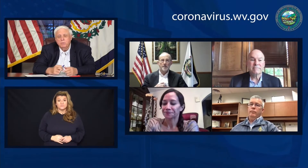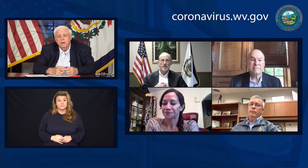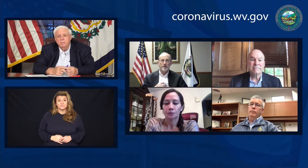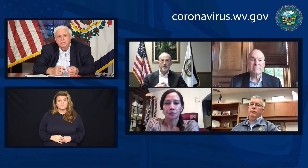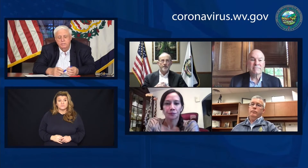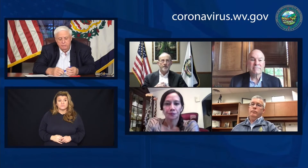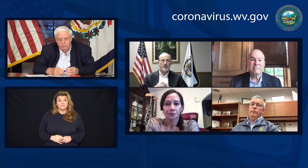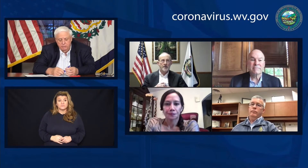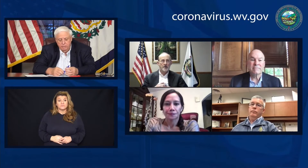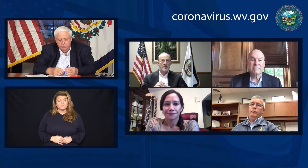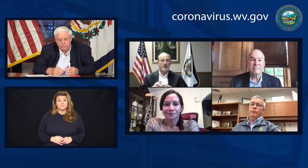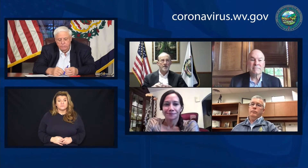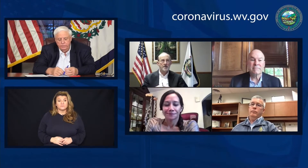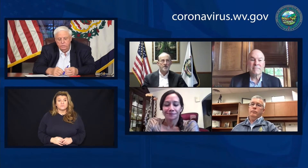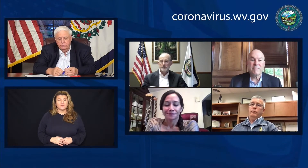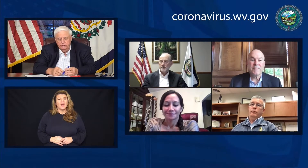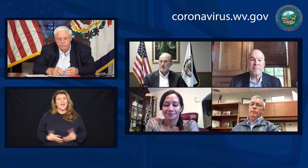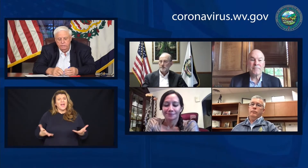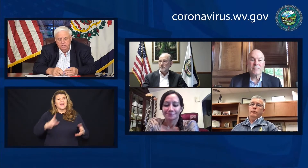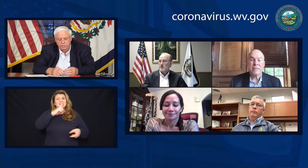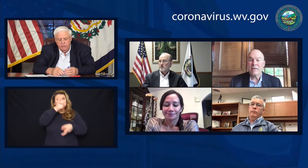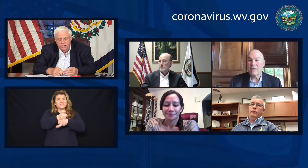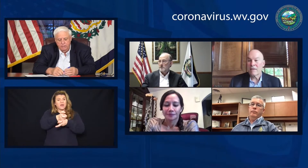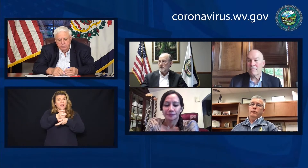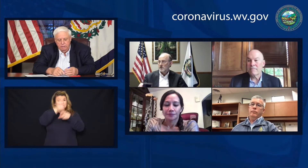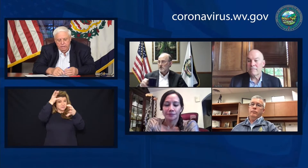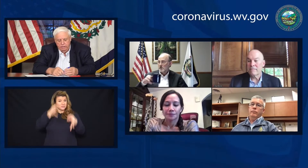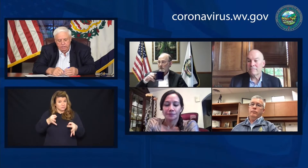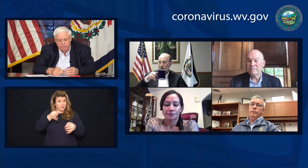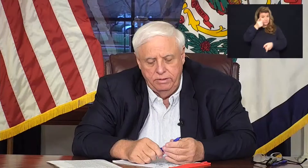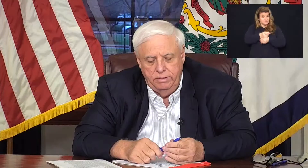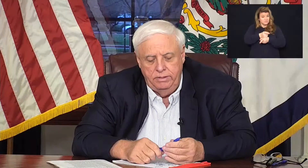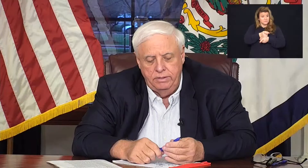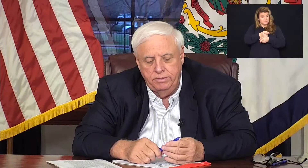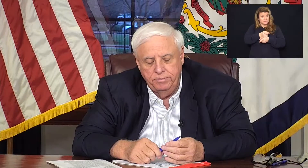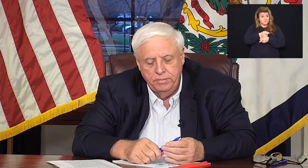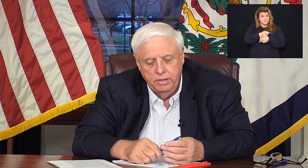Well, Bob, it's a difficult decision, is it not? And